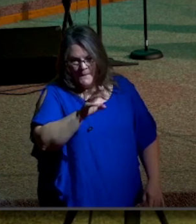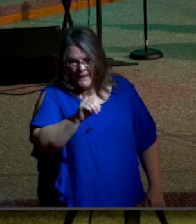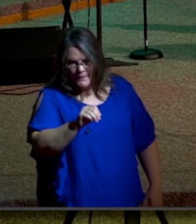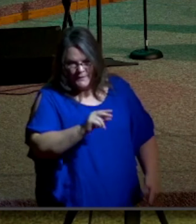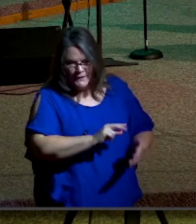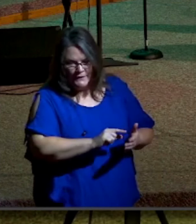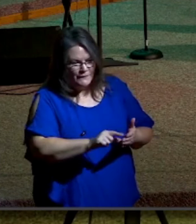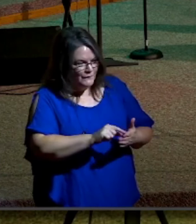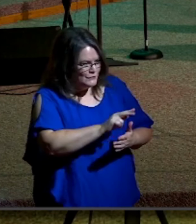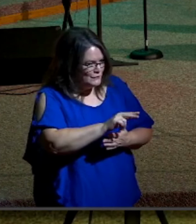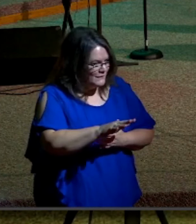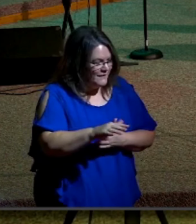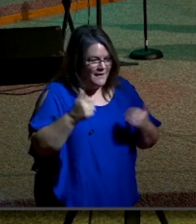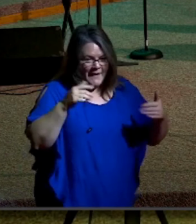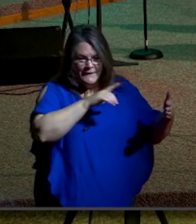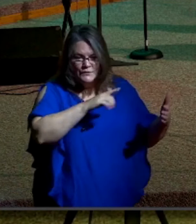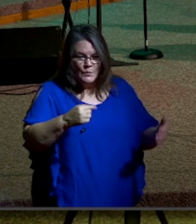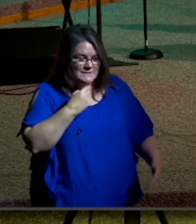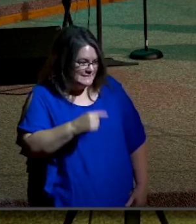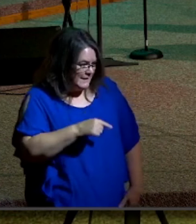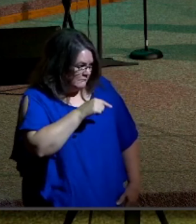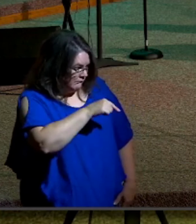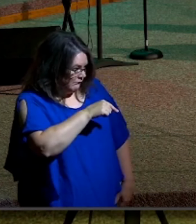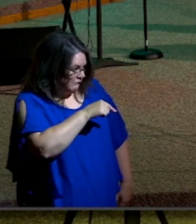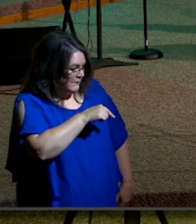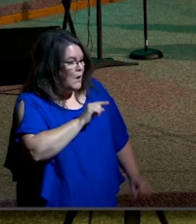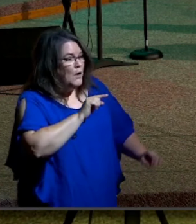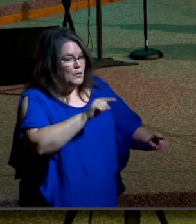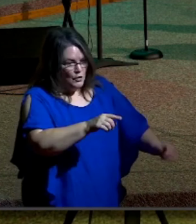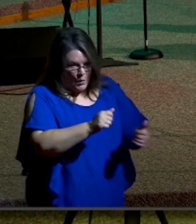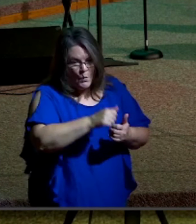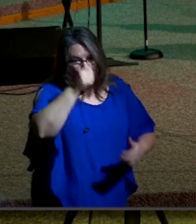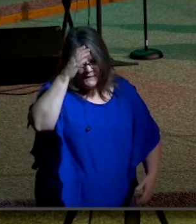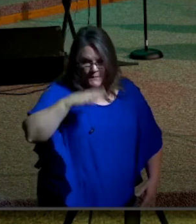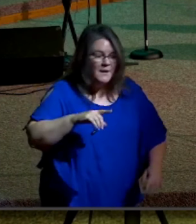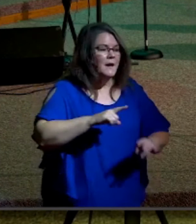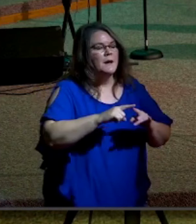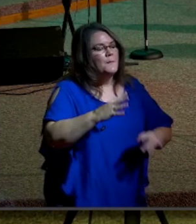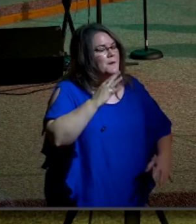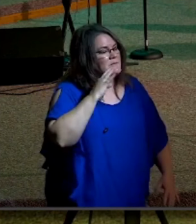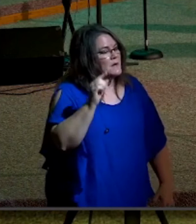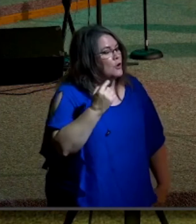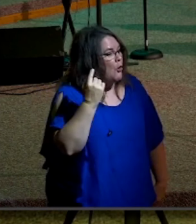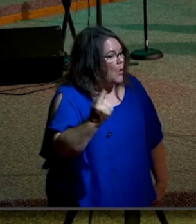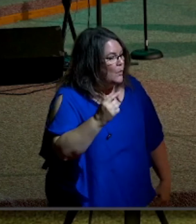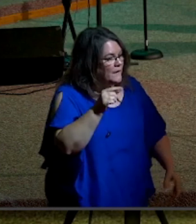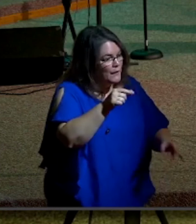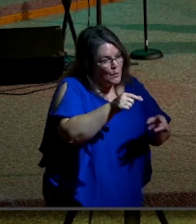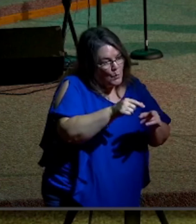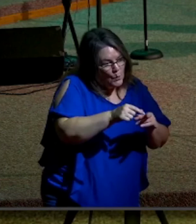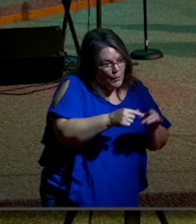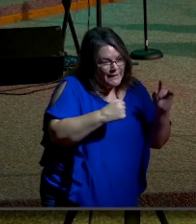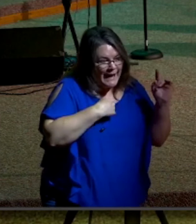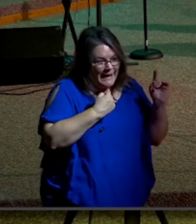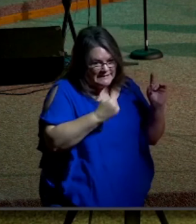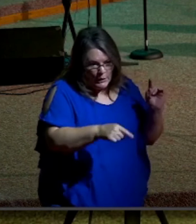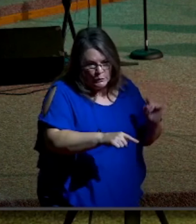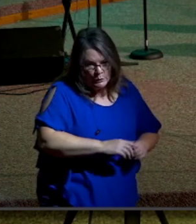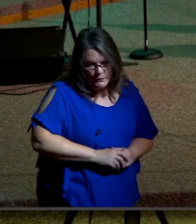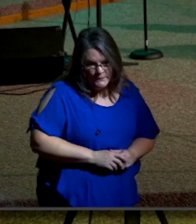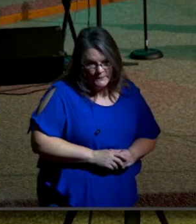And the angel of the Lord said to Balaam, "Go with the men, but speak only the word that I tell you."